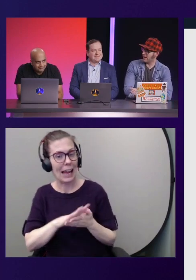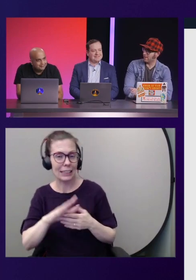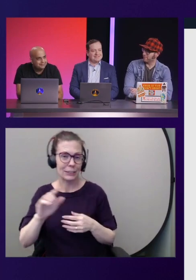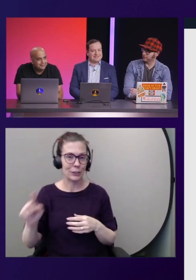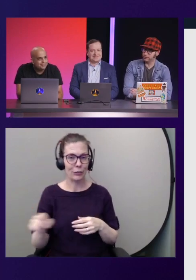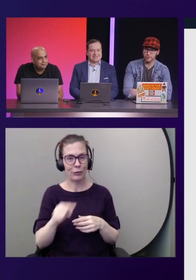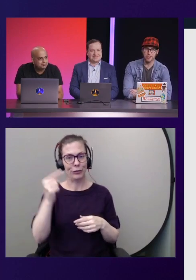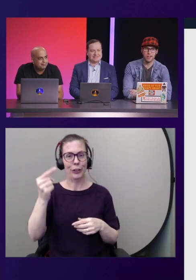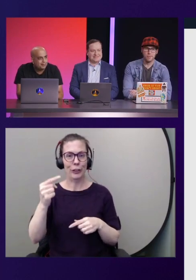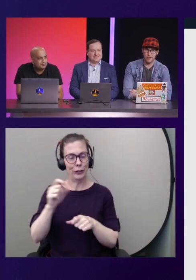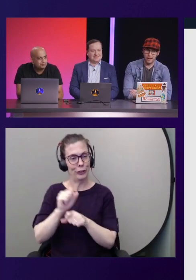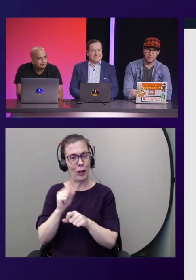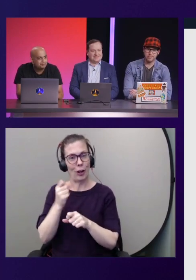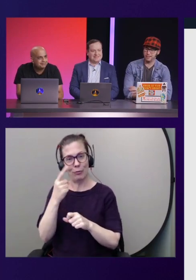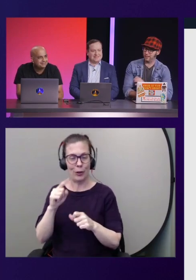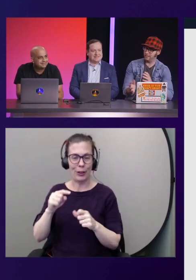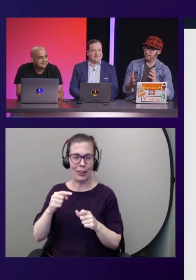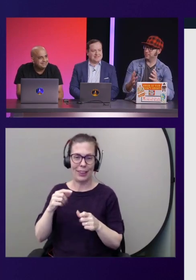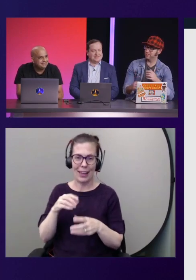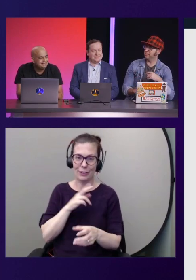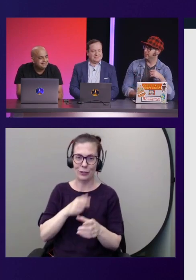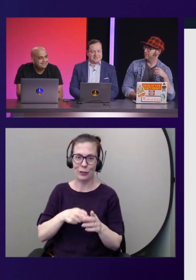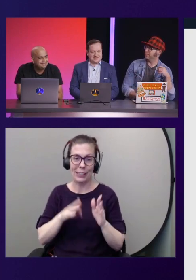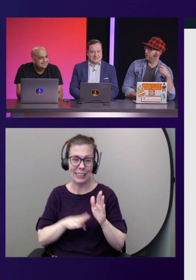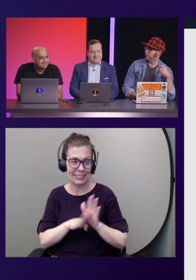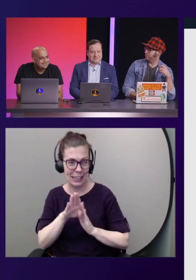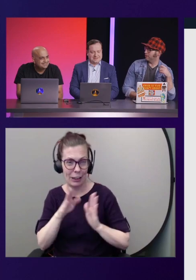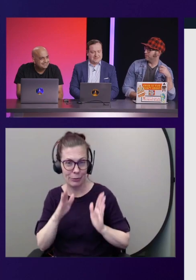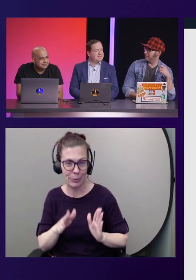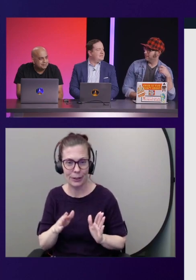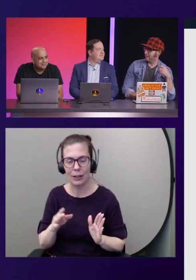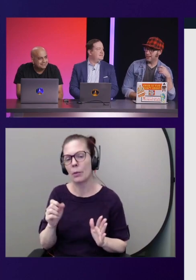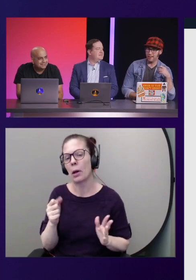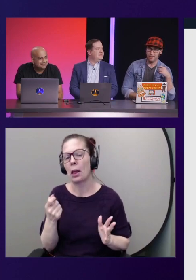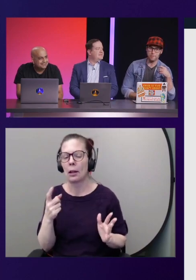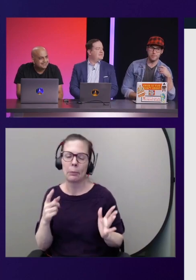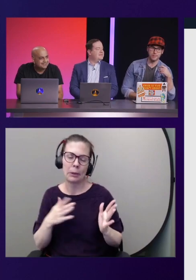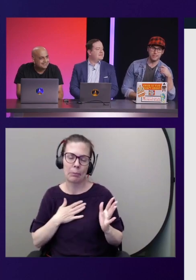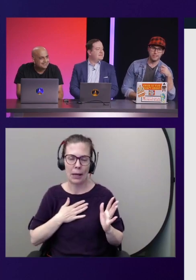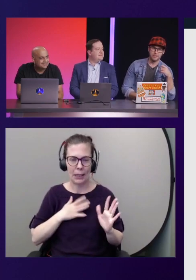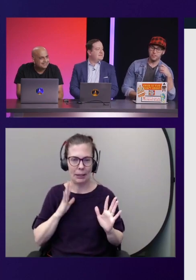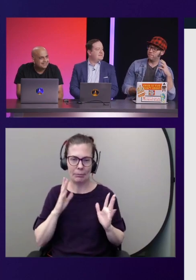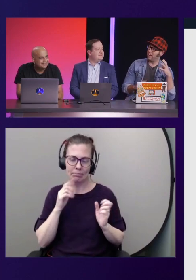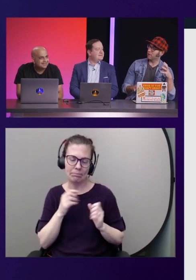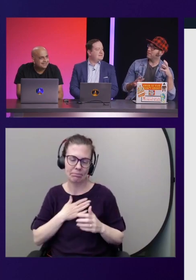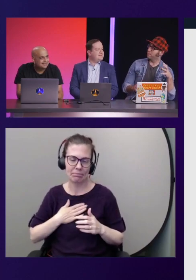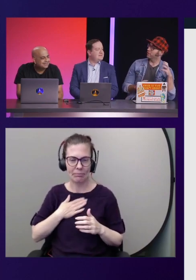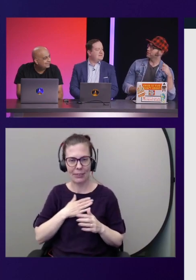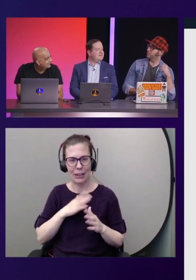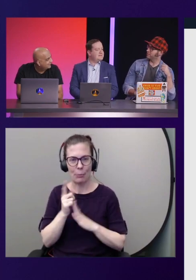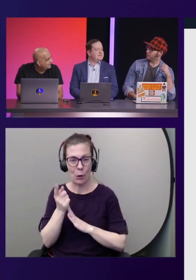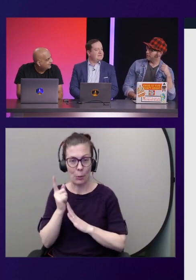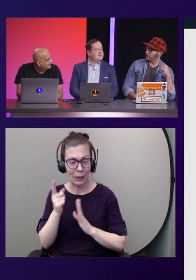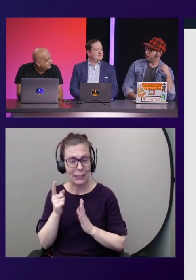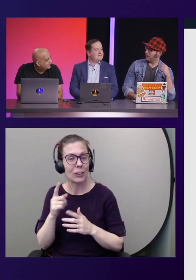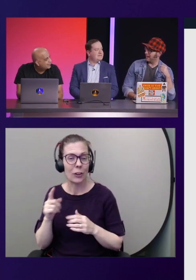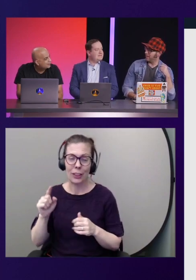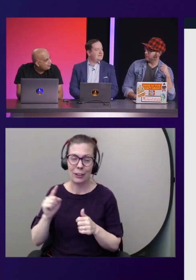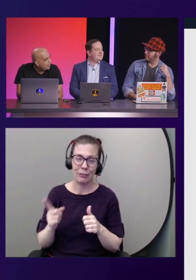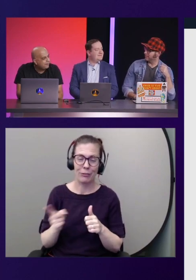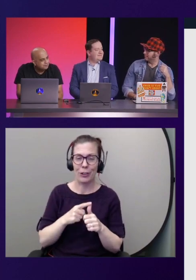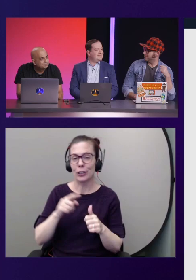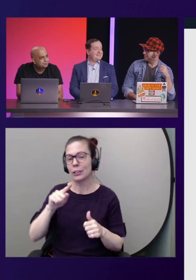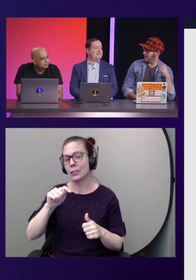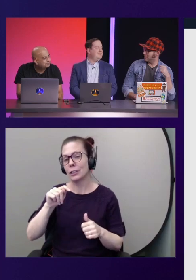onboarding dev, for sure. But this is a little self-indulgent moment here. The very first Twitch show I